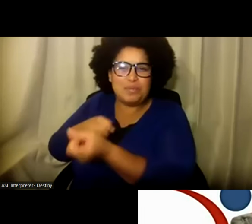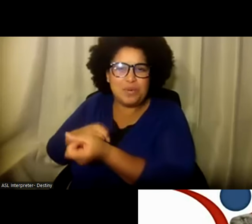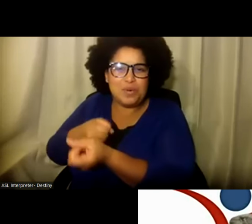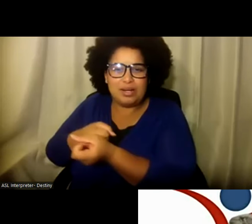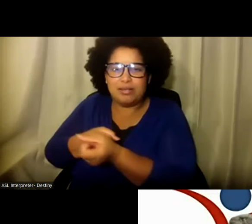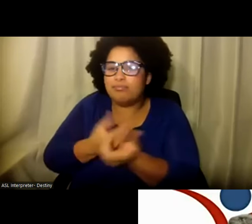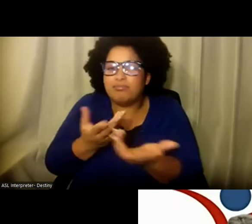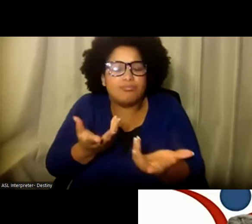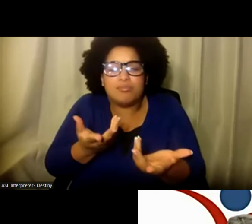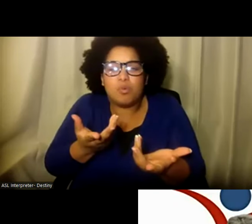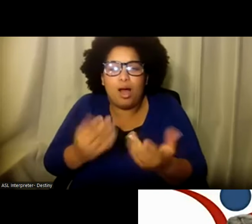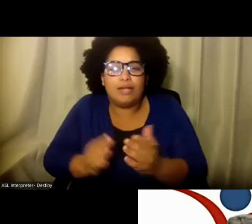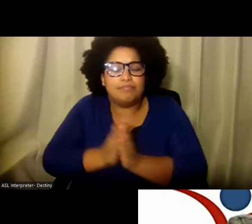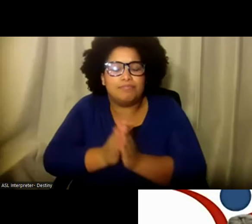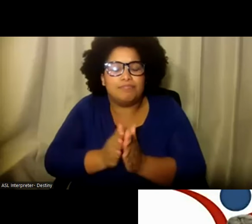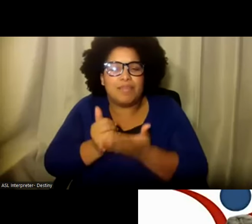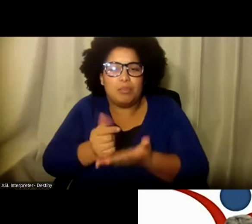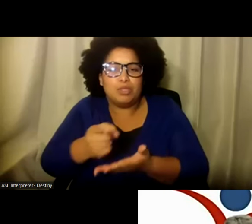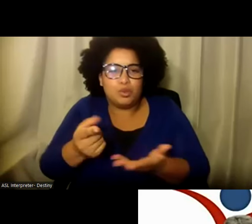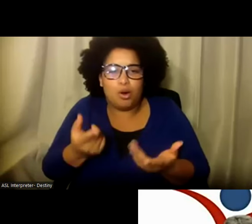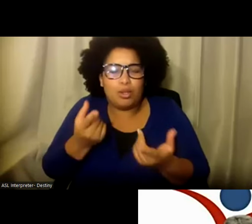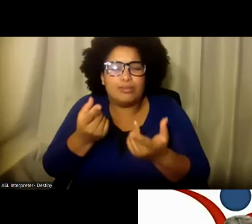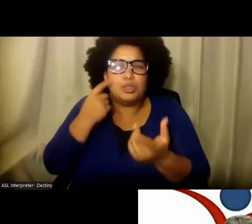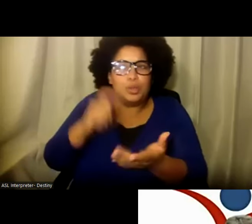Lupita, do you want to go ahead and get us started again?